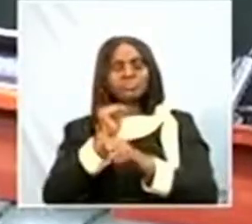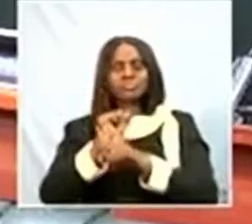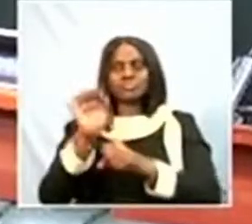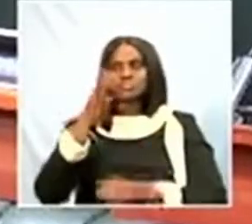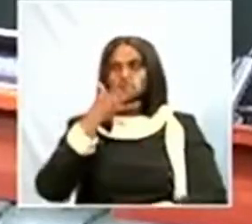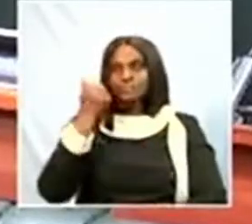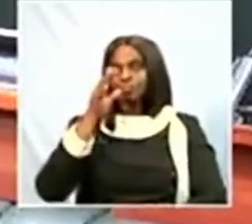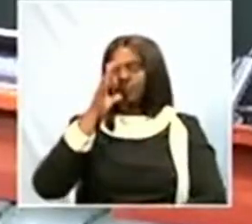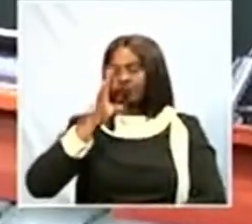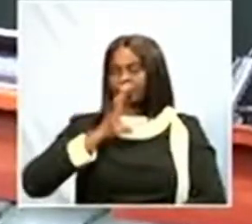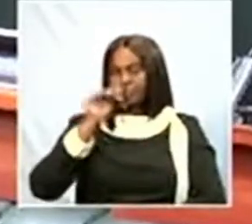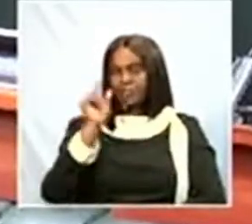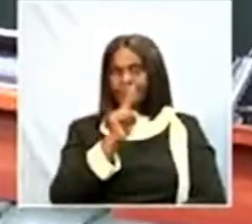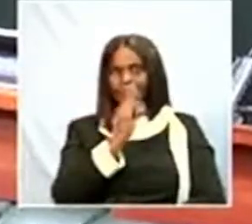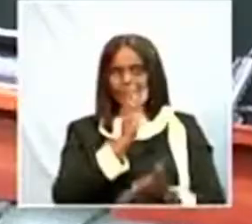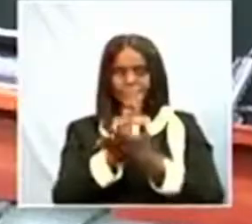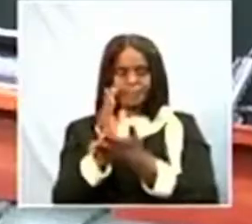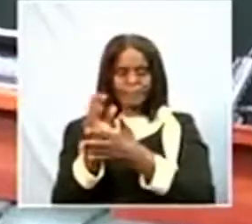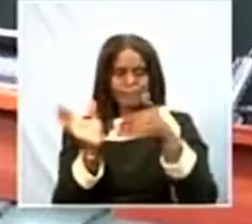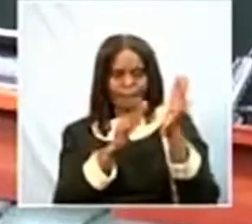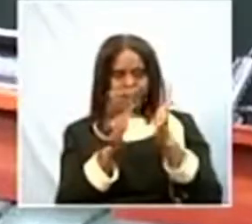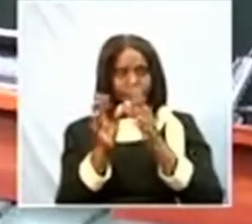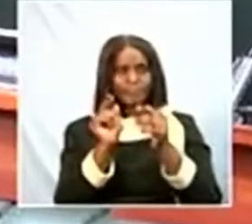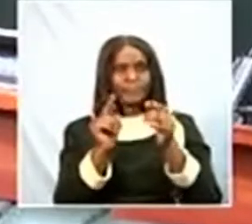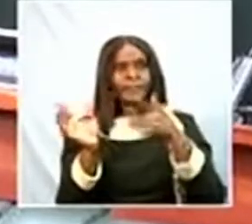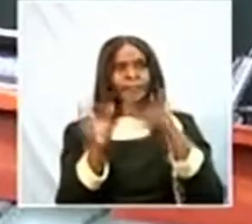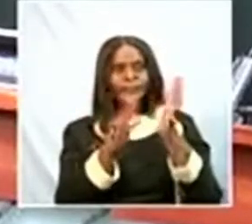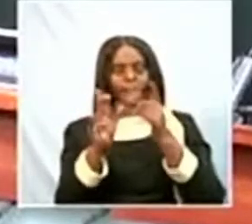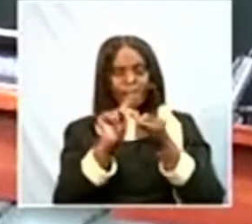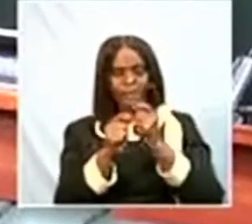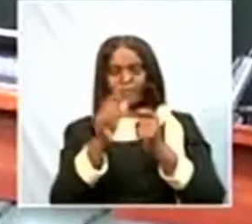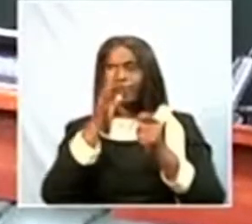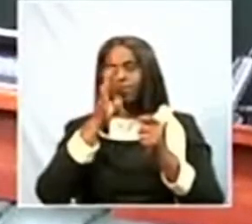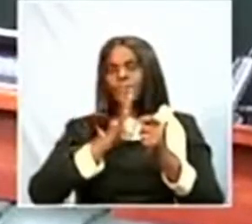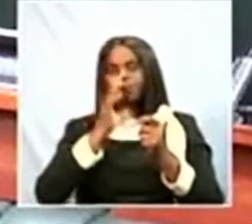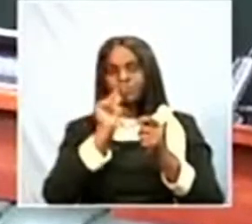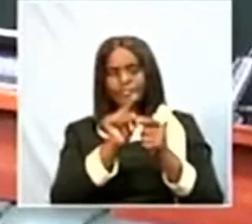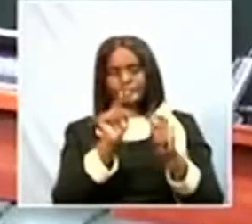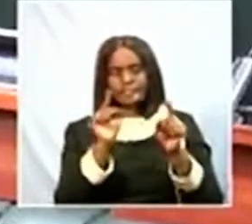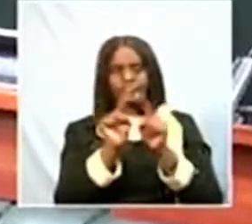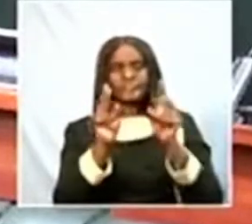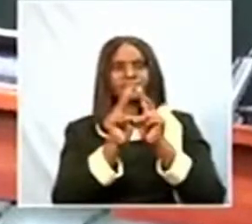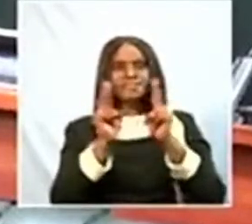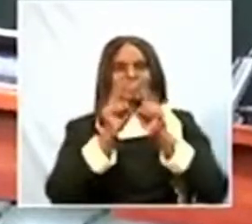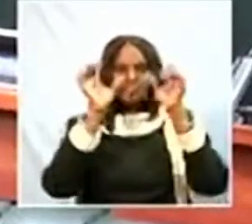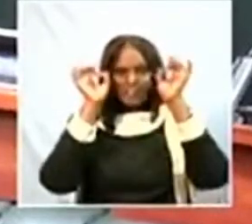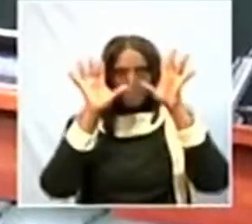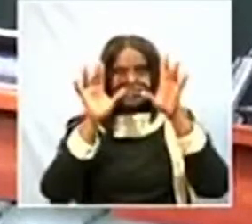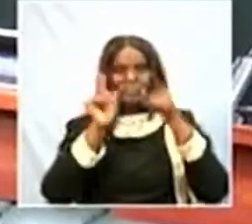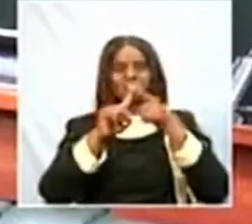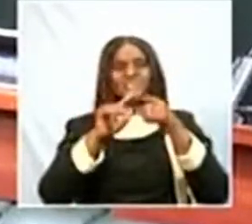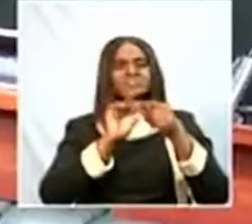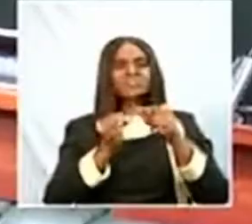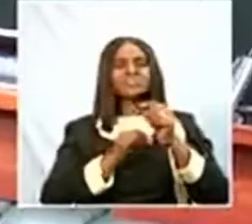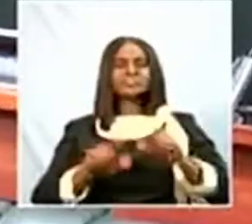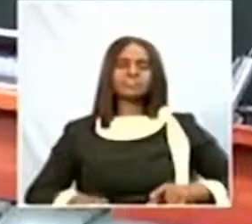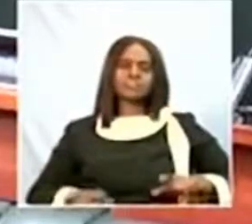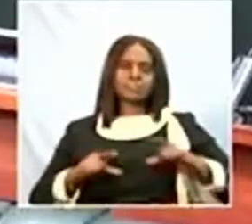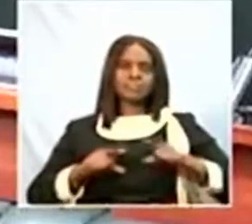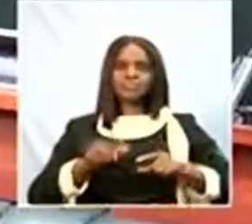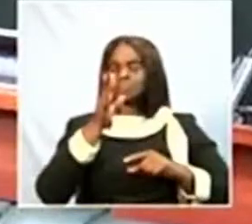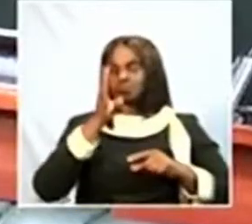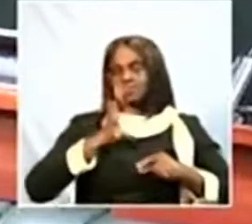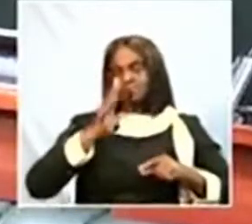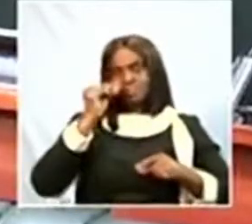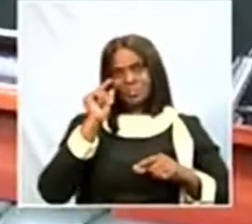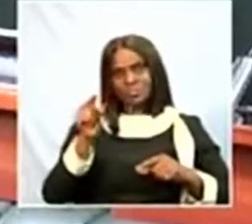Madam Speaker, to combat climate change. Climate change, Madam Speaker, is a very hazard to our living. Madam Speaker, the